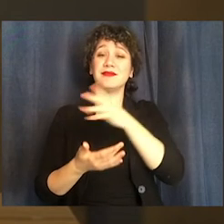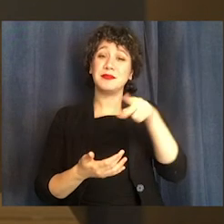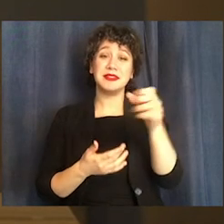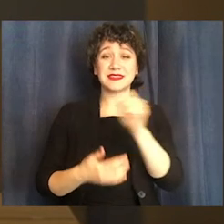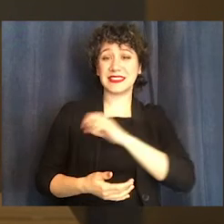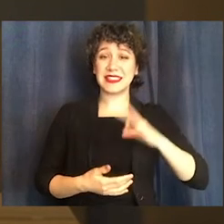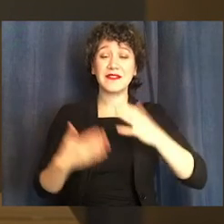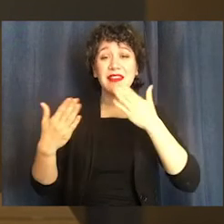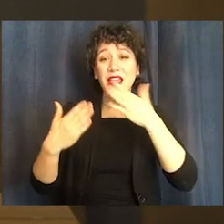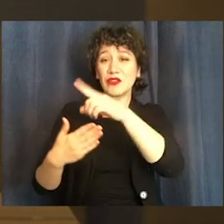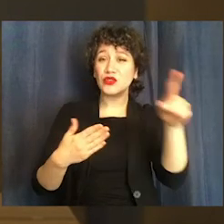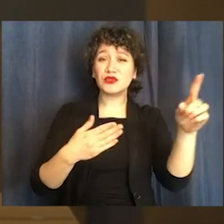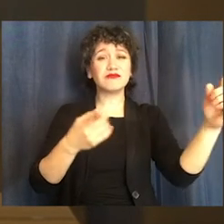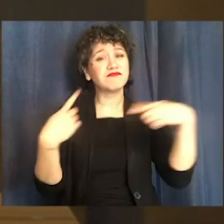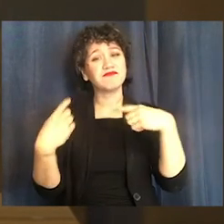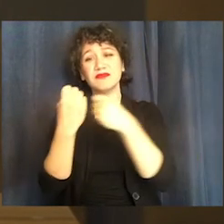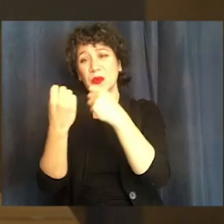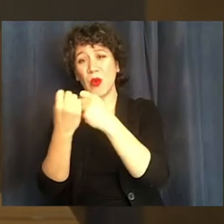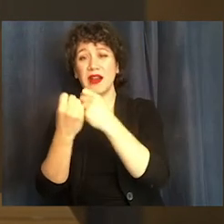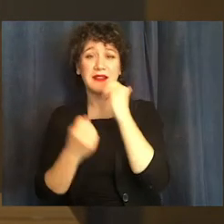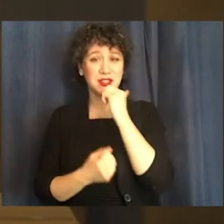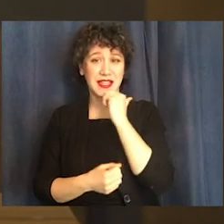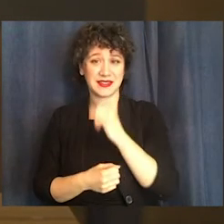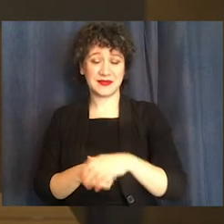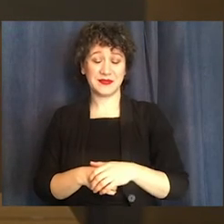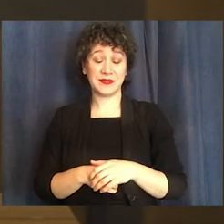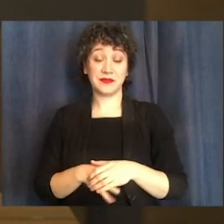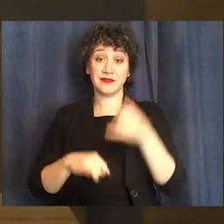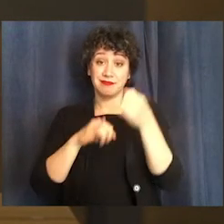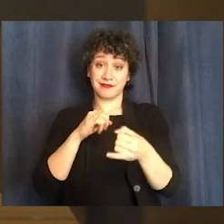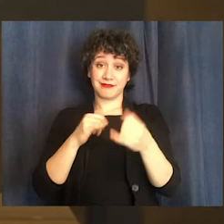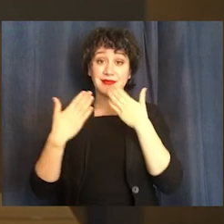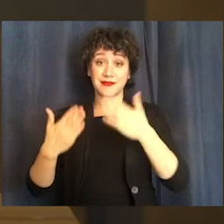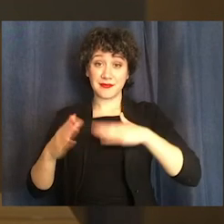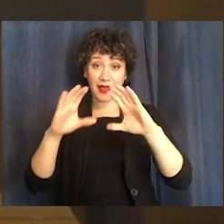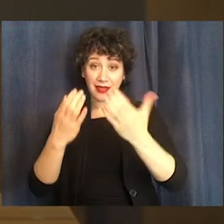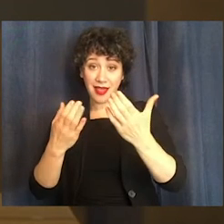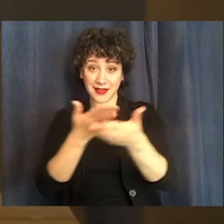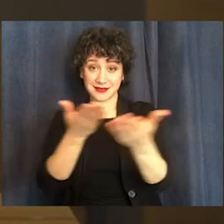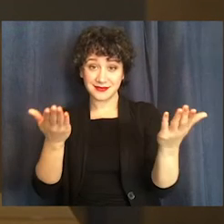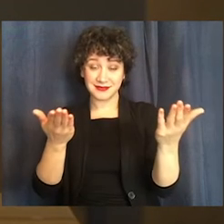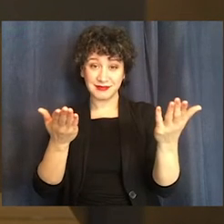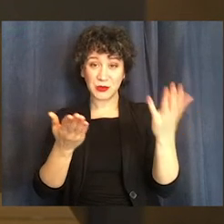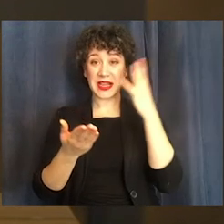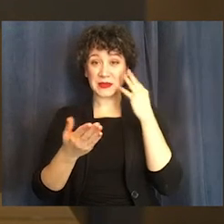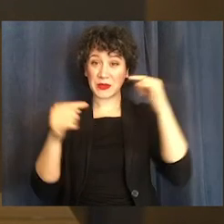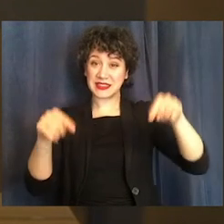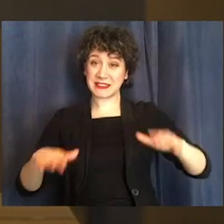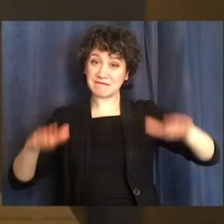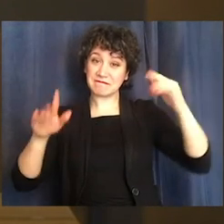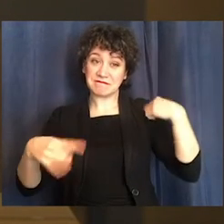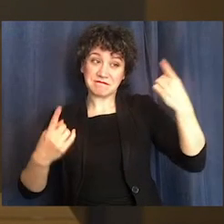Lastly, thank you to my classmates for having gone on this journey with me and to the wonderful lifelong friends I've made along the